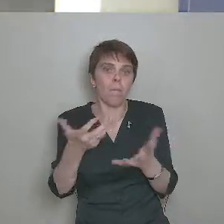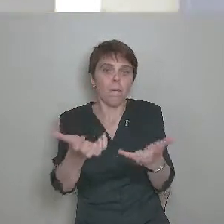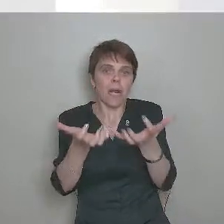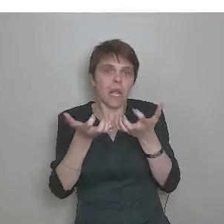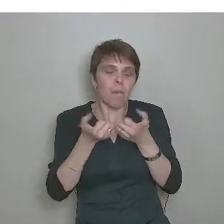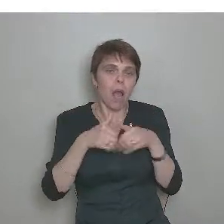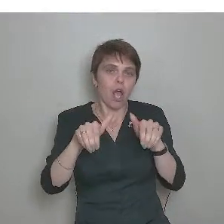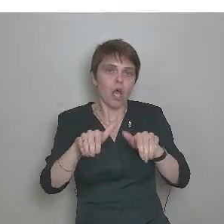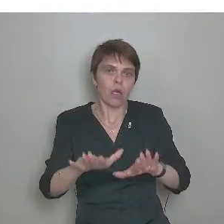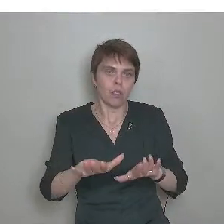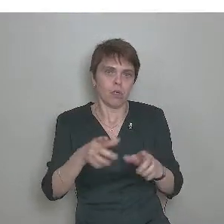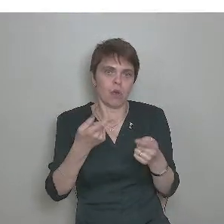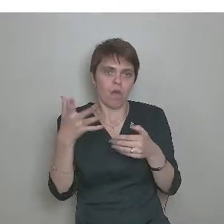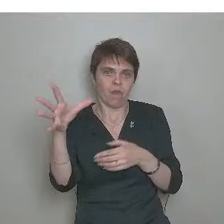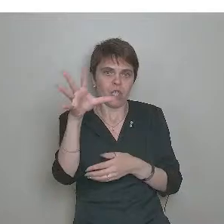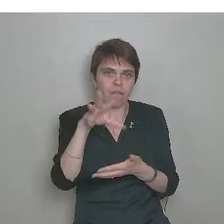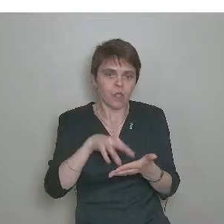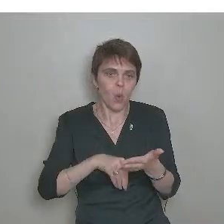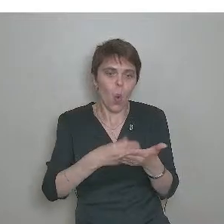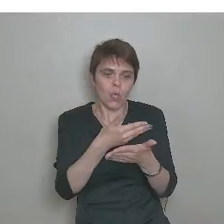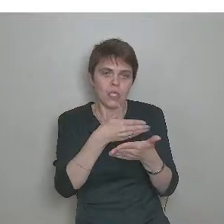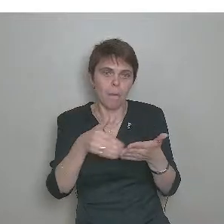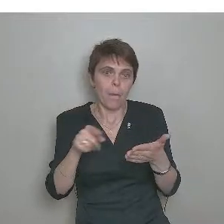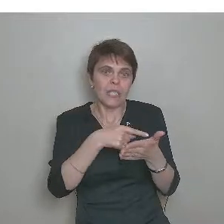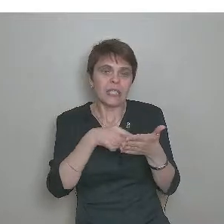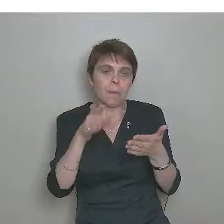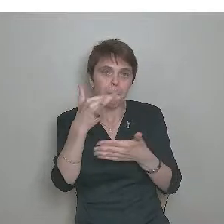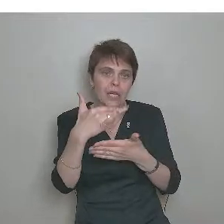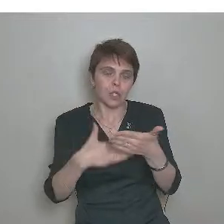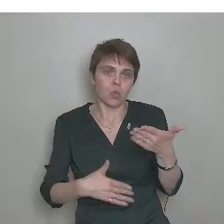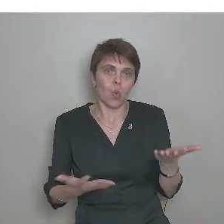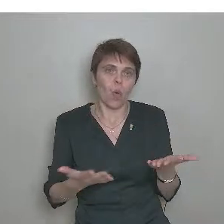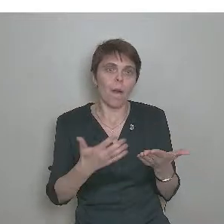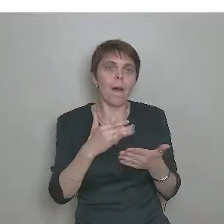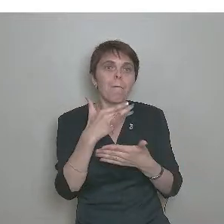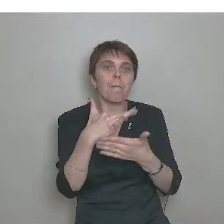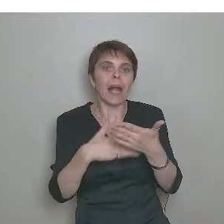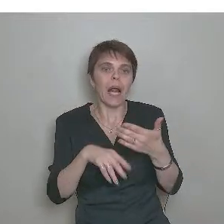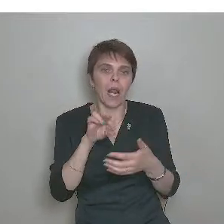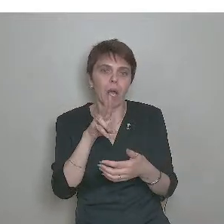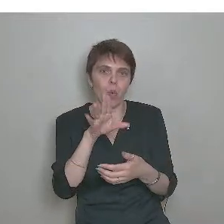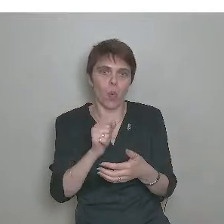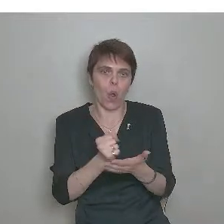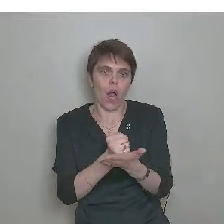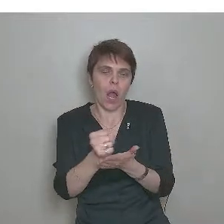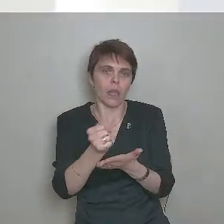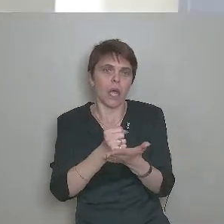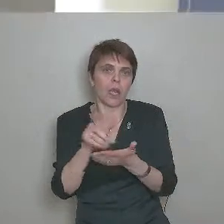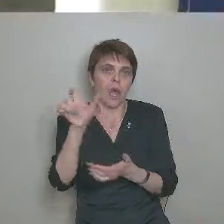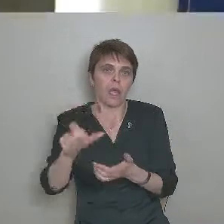The TC refuses registration of the entire list of the candidates.